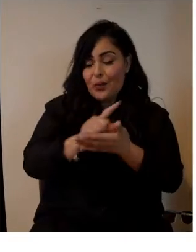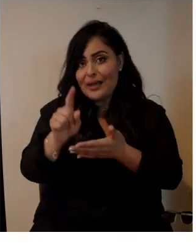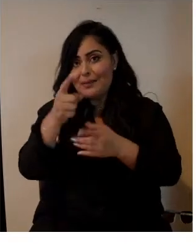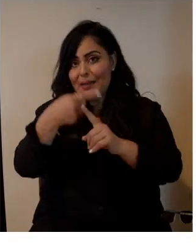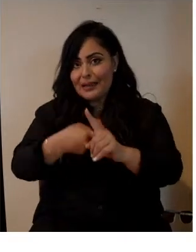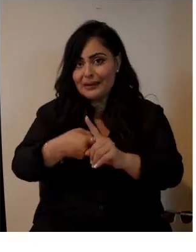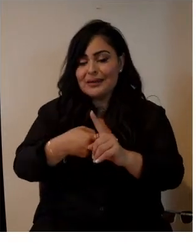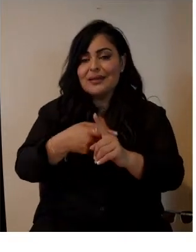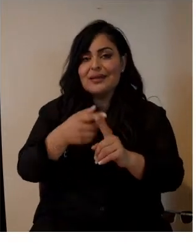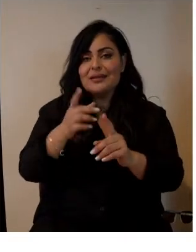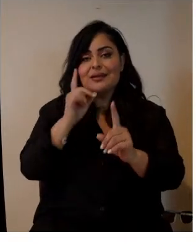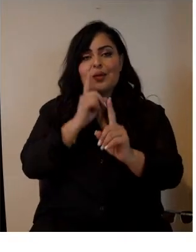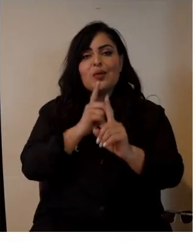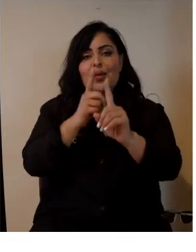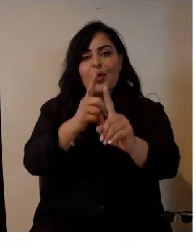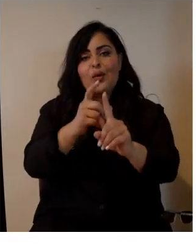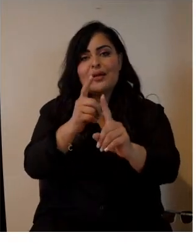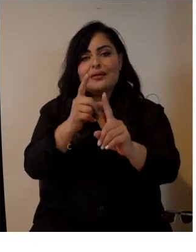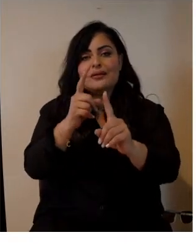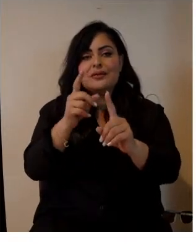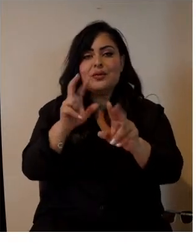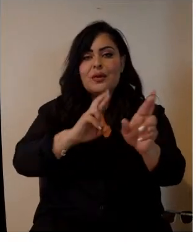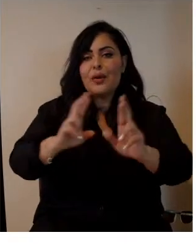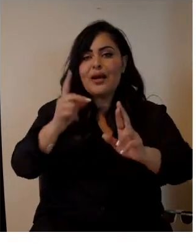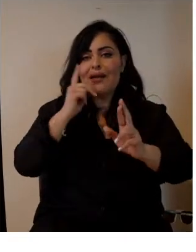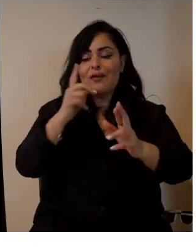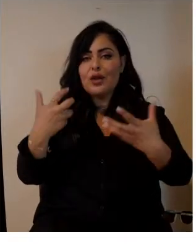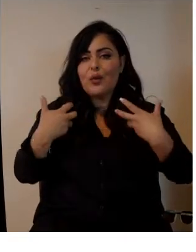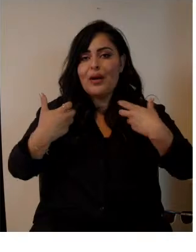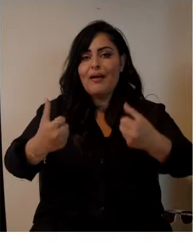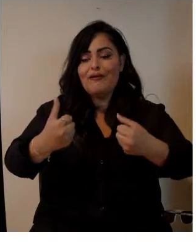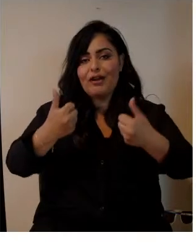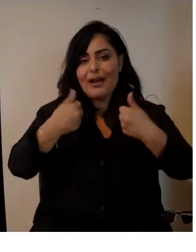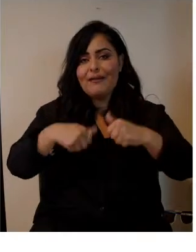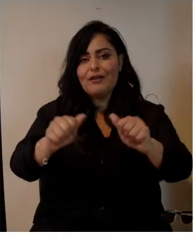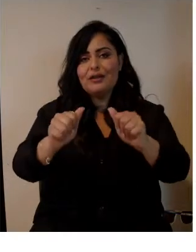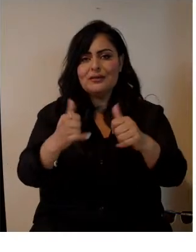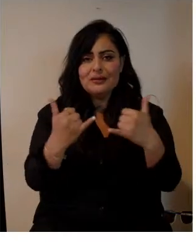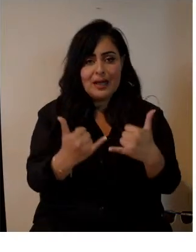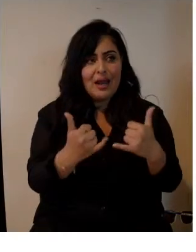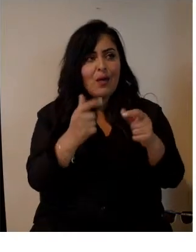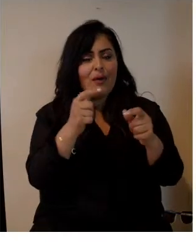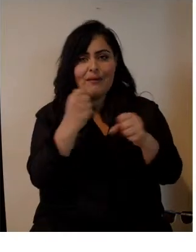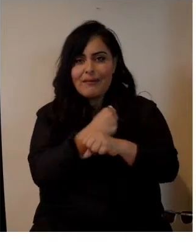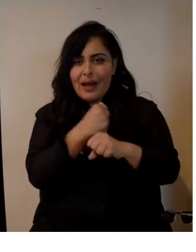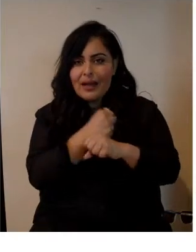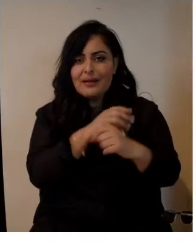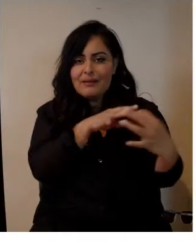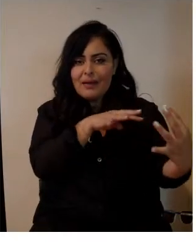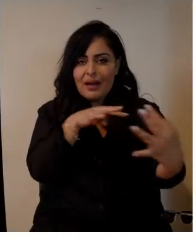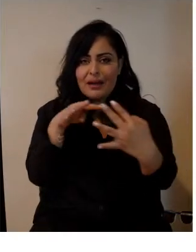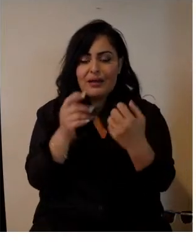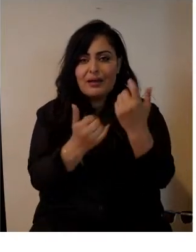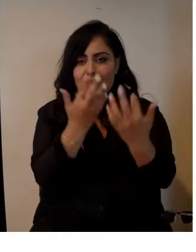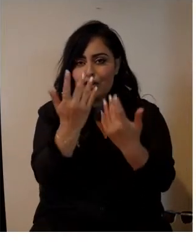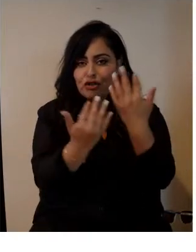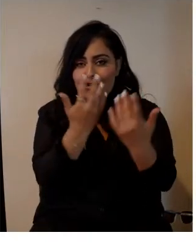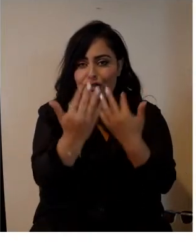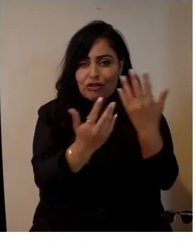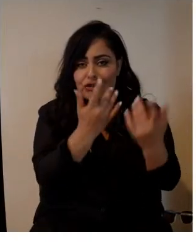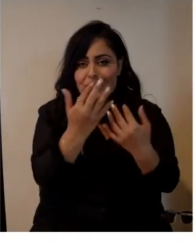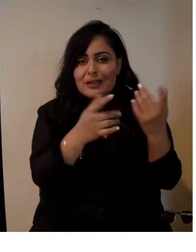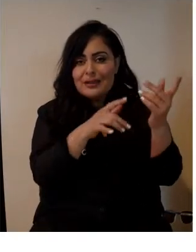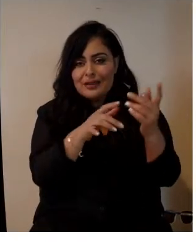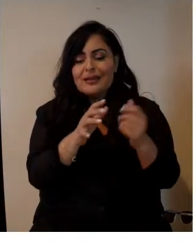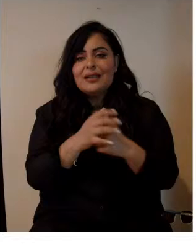months, part of the goal is to get ready for the recovery effort. So right now, yeah, we're fighting a wildland fire. All these other values at risk and values that have been impacted